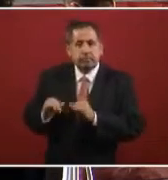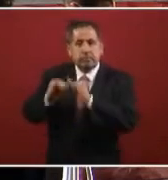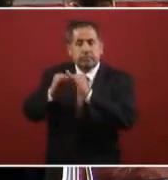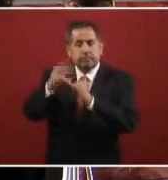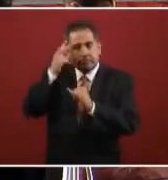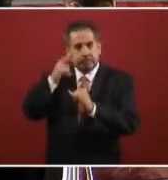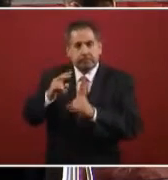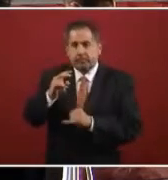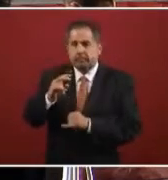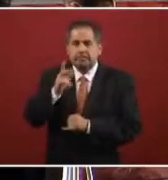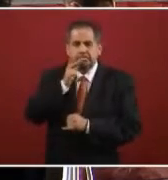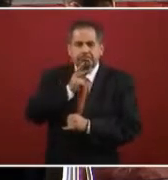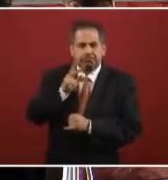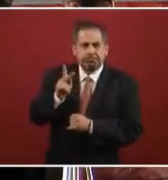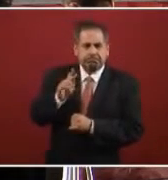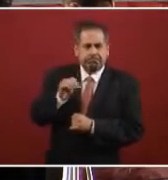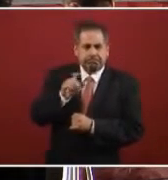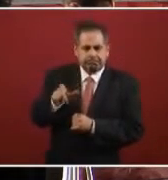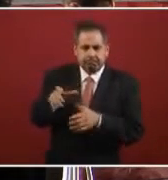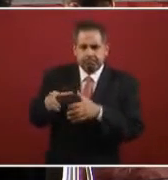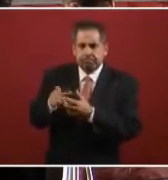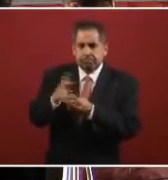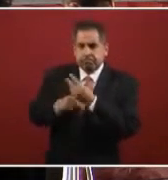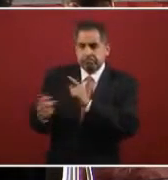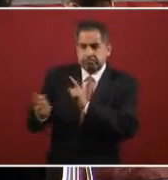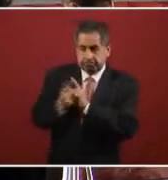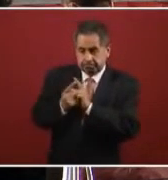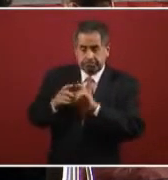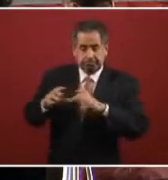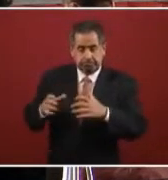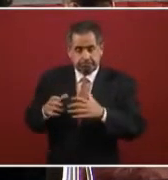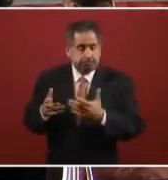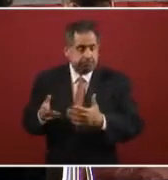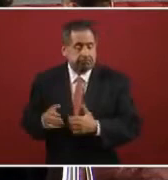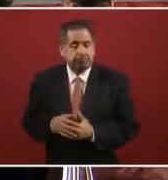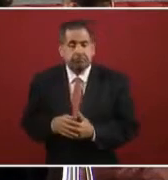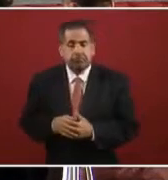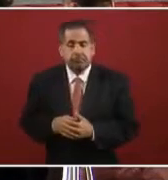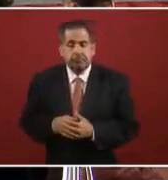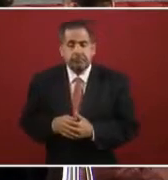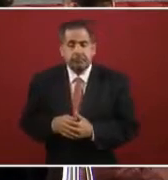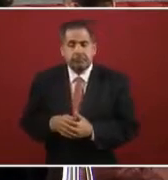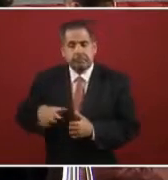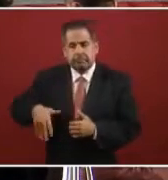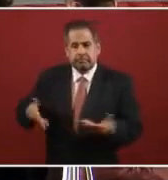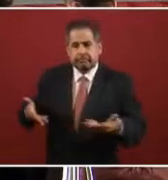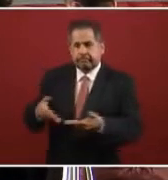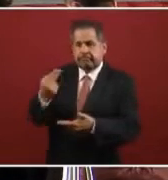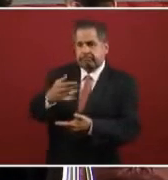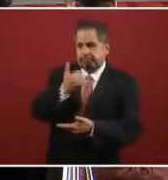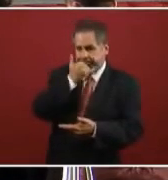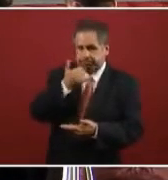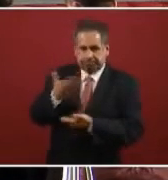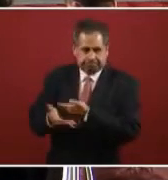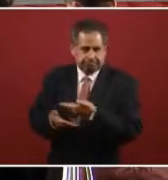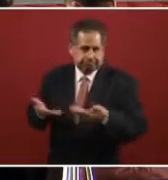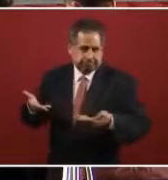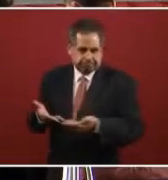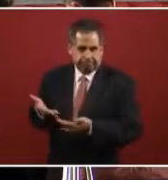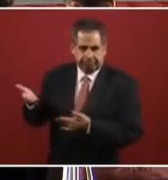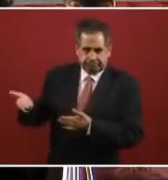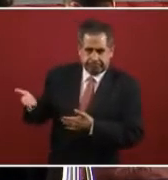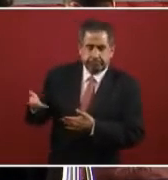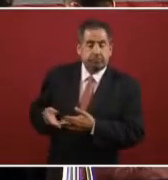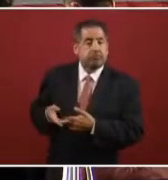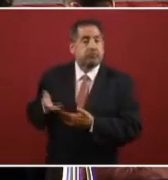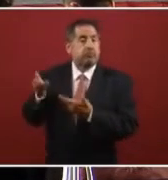Mexicano de Institute of Petróleo, Petroleum, que nos acompaña, that is accompanying que us. no lo presentamos. I didn't present him, but Nos